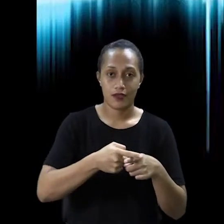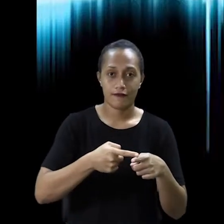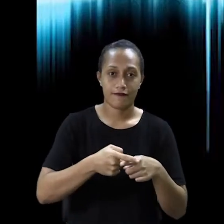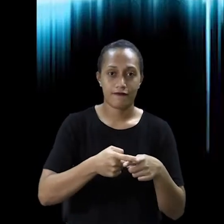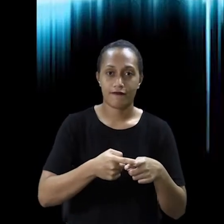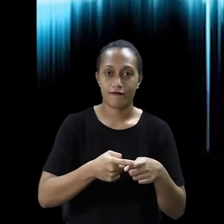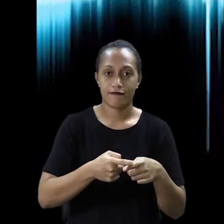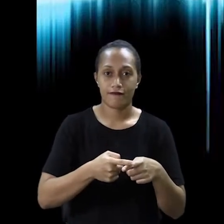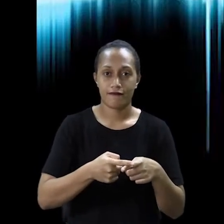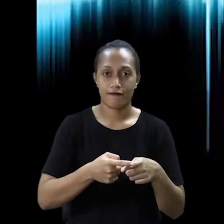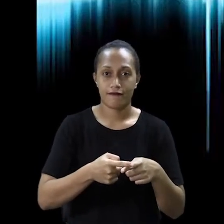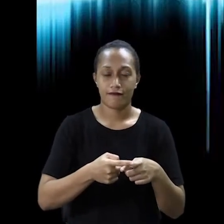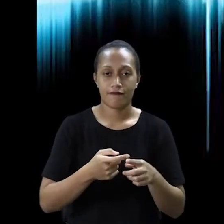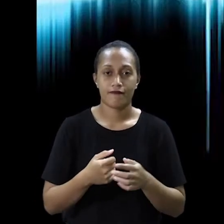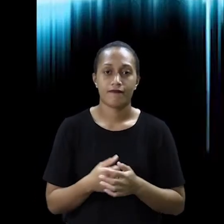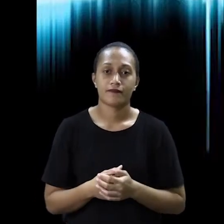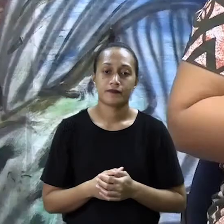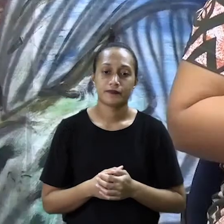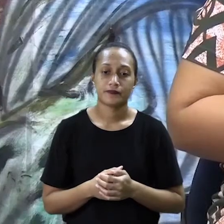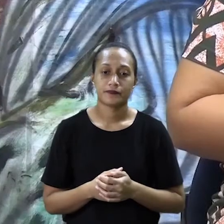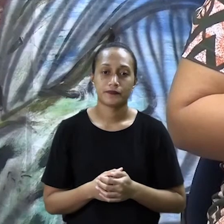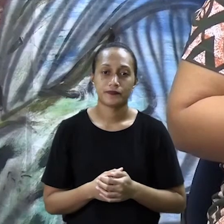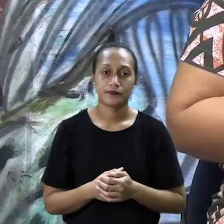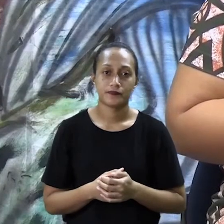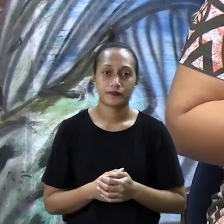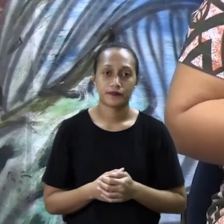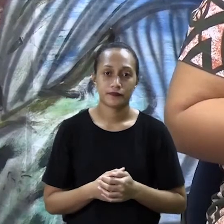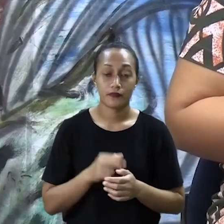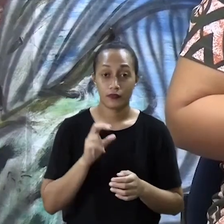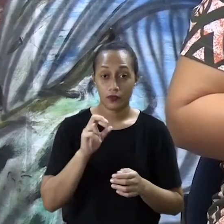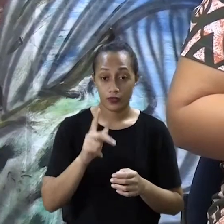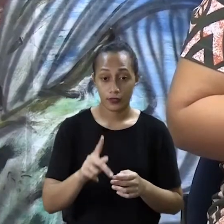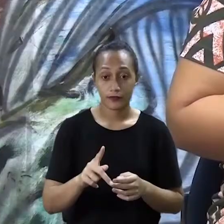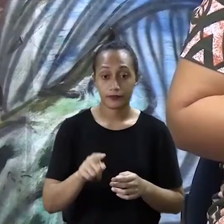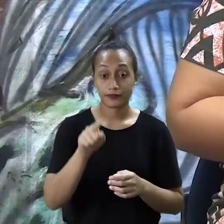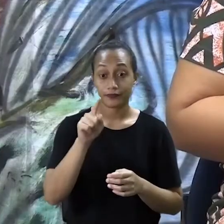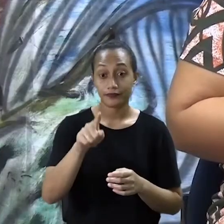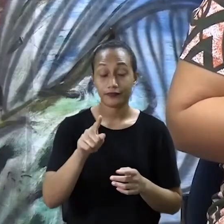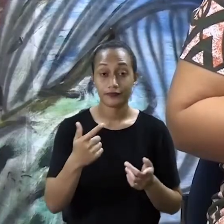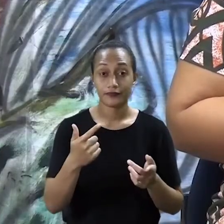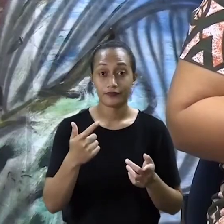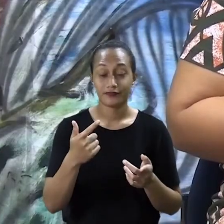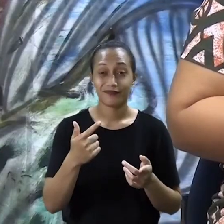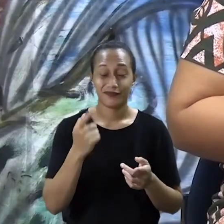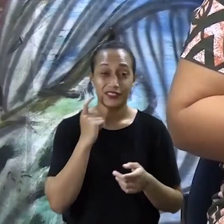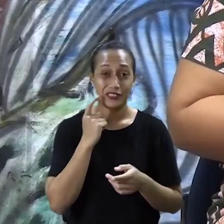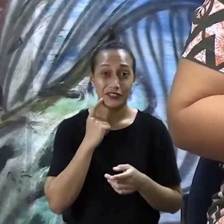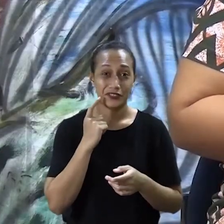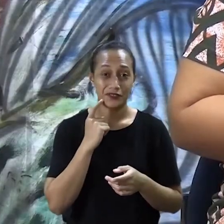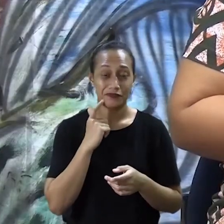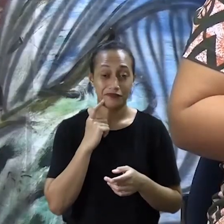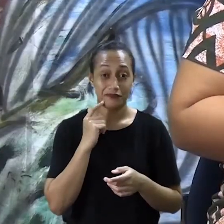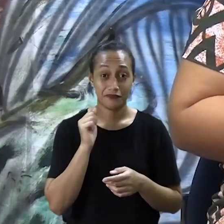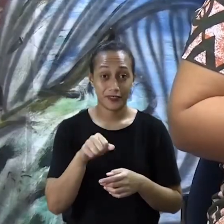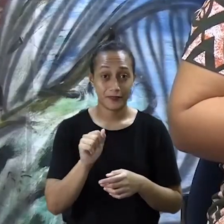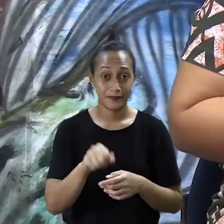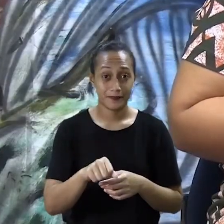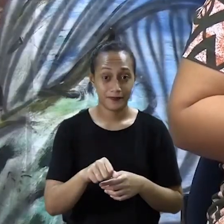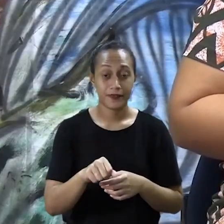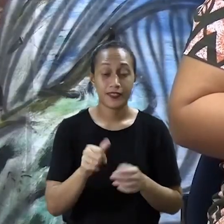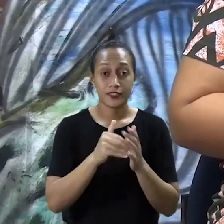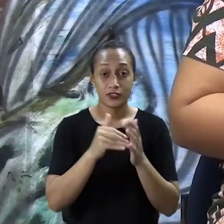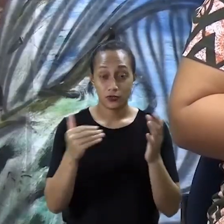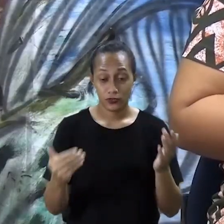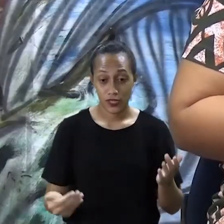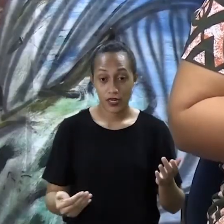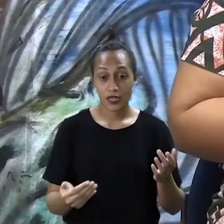Please don't let the children play with knives. All right, that was a piece of cake, wasn't it?